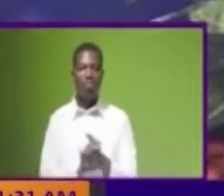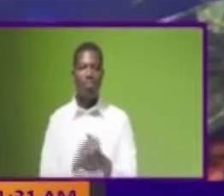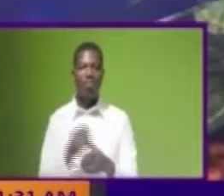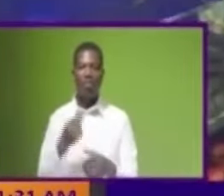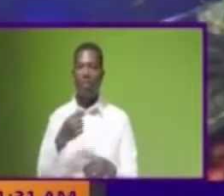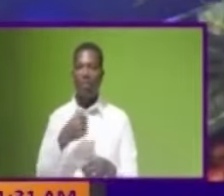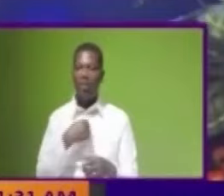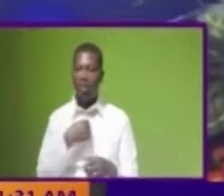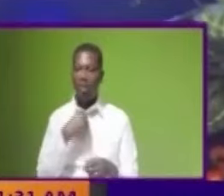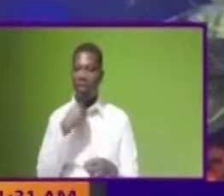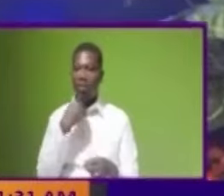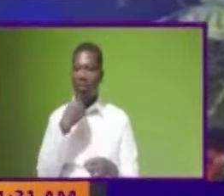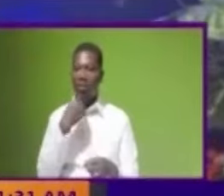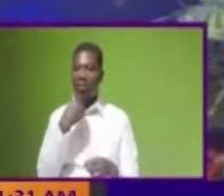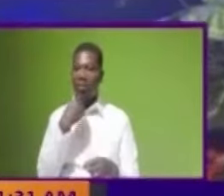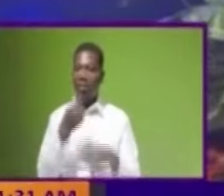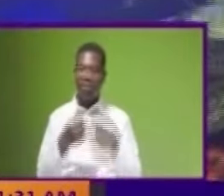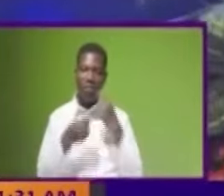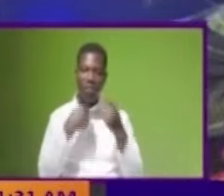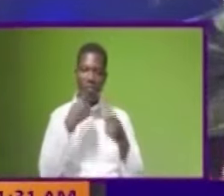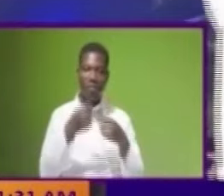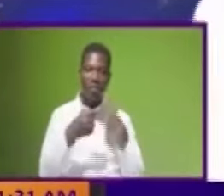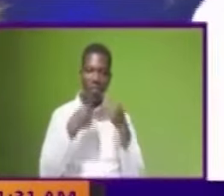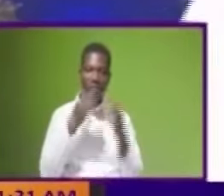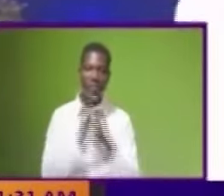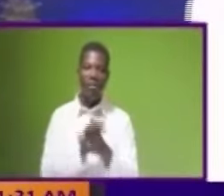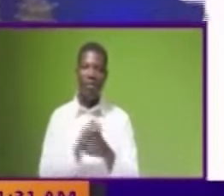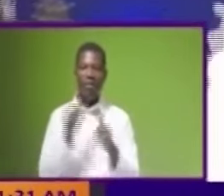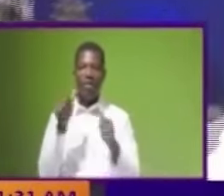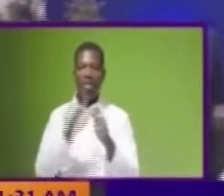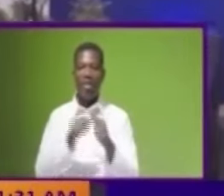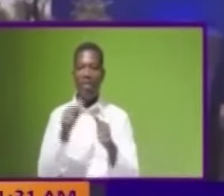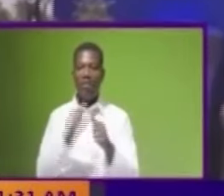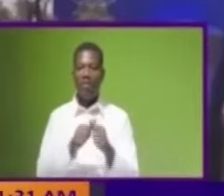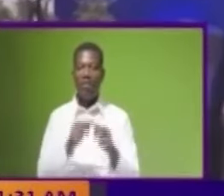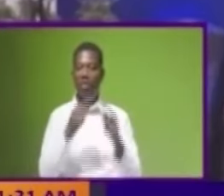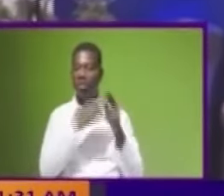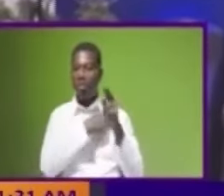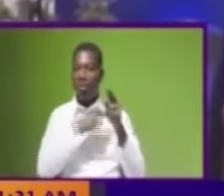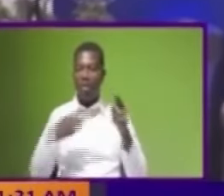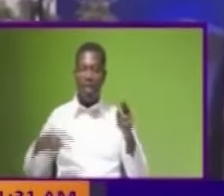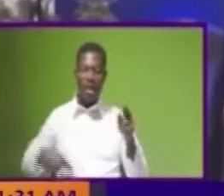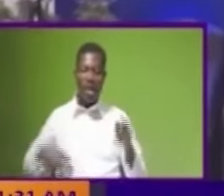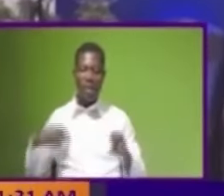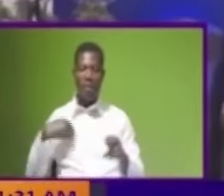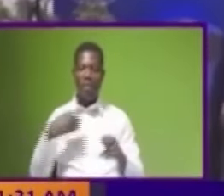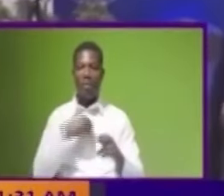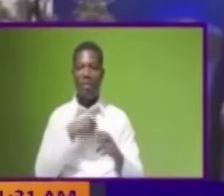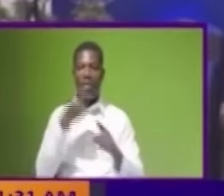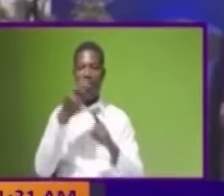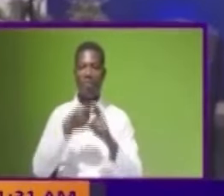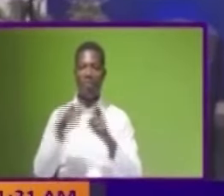mese Philadelphia dishe biara frina.